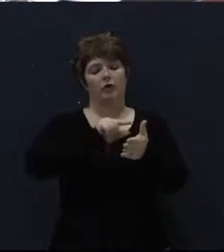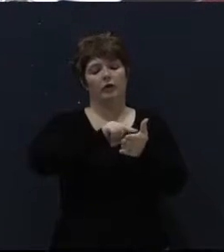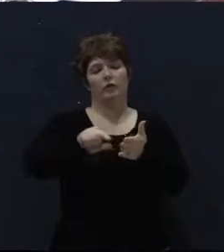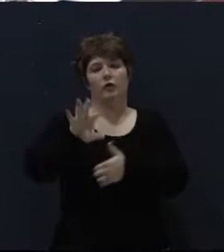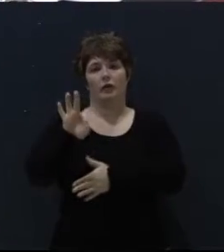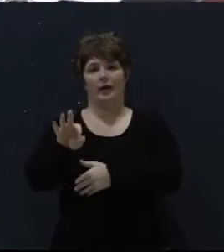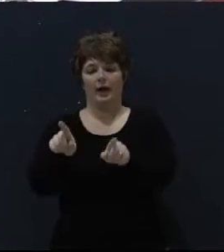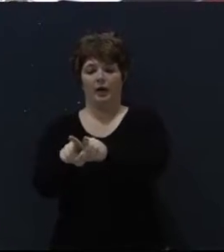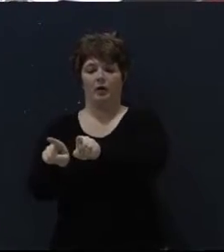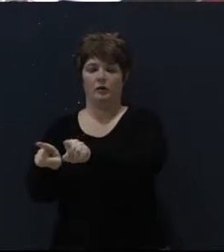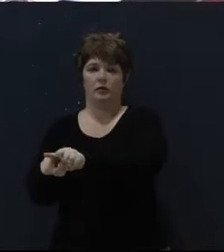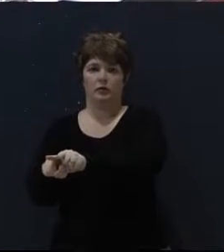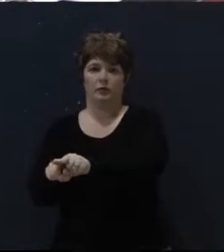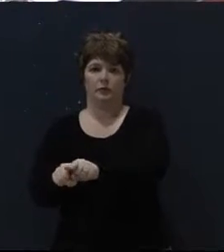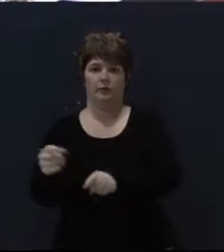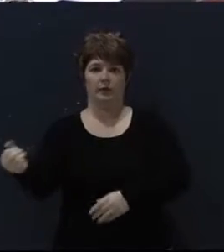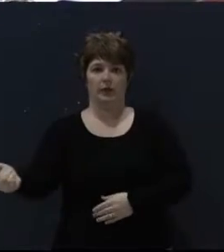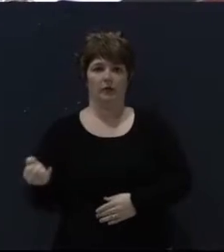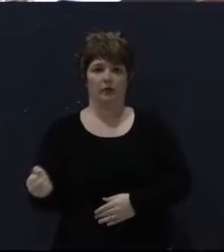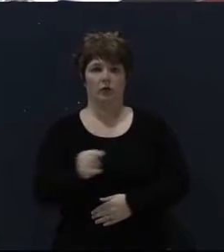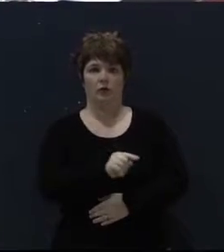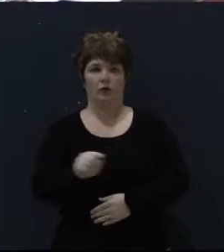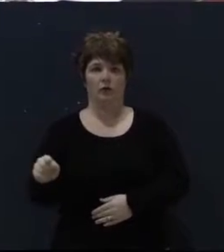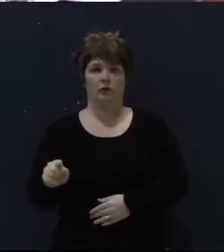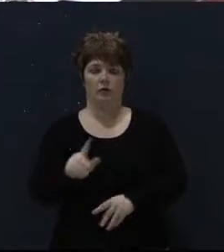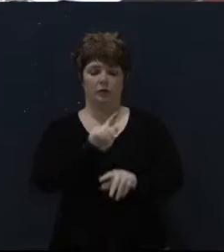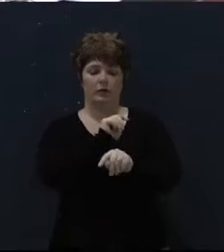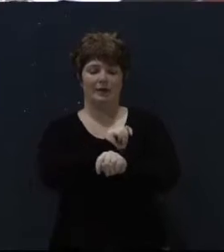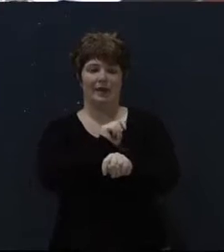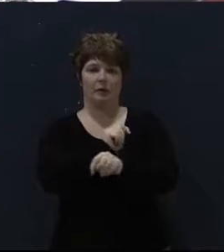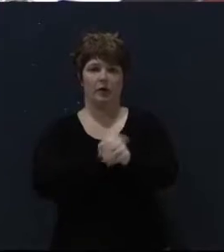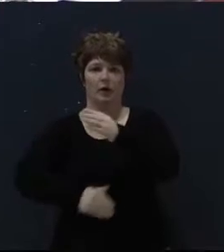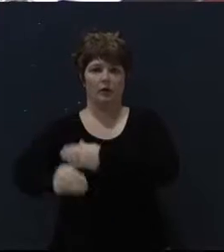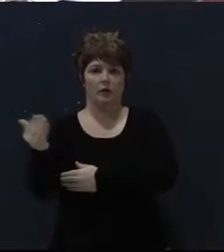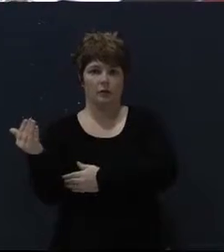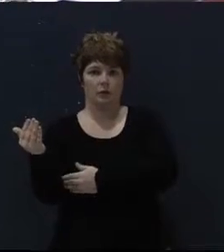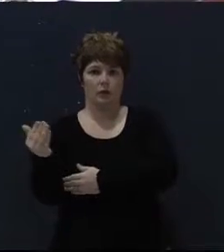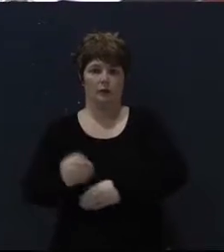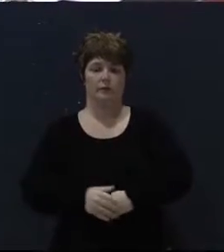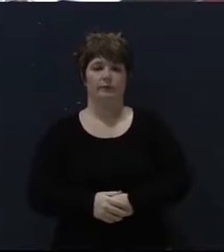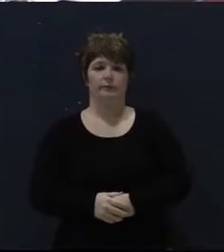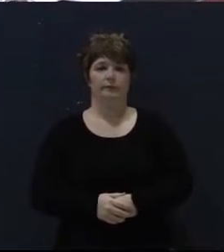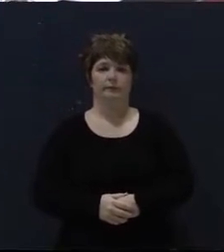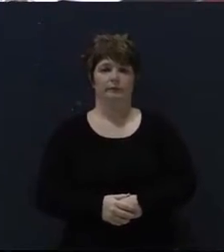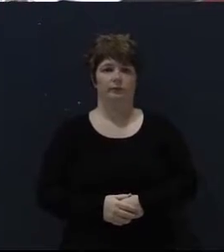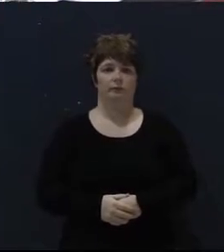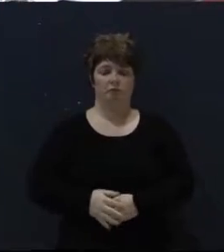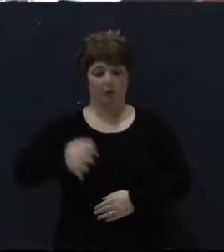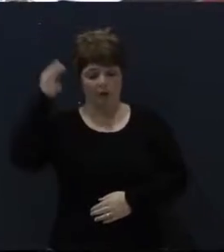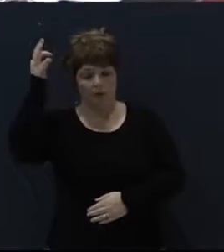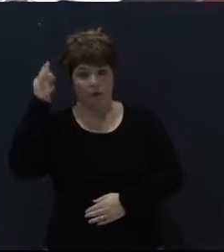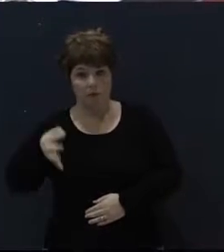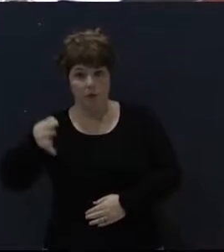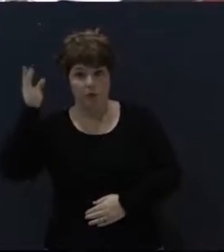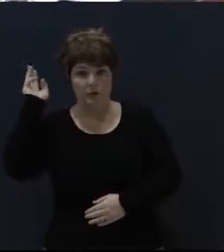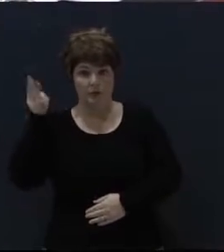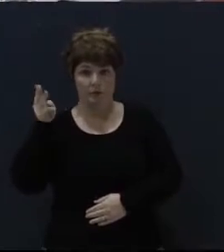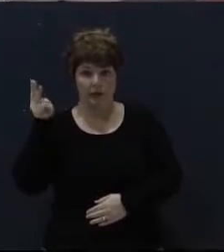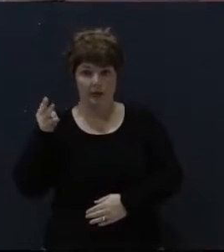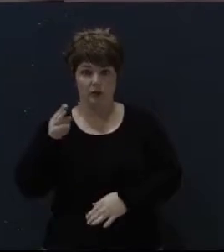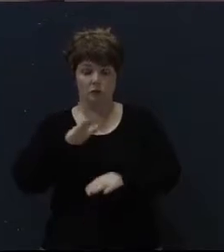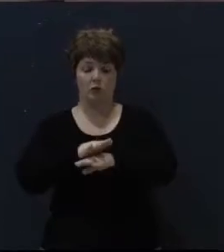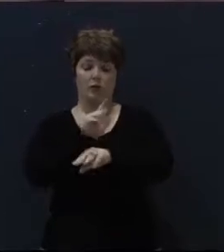you to the tabernacle this morning. And I may preach some sermons on the